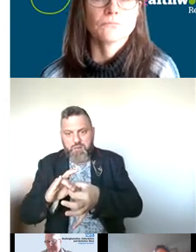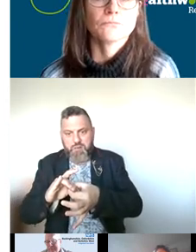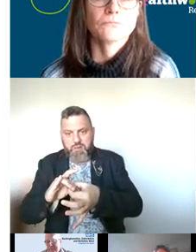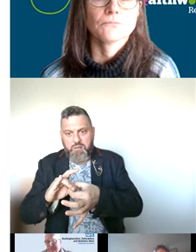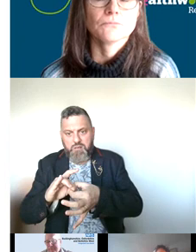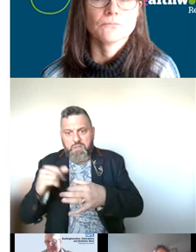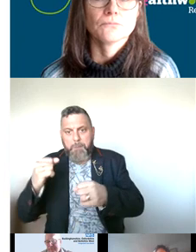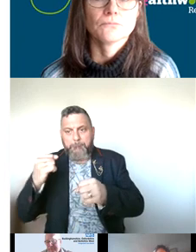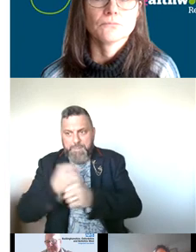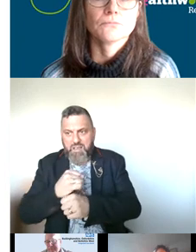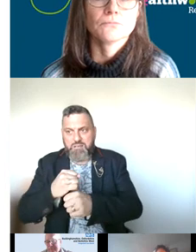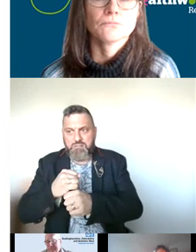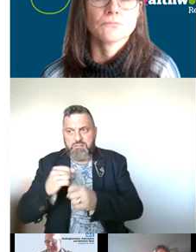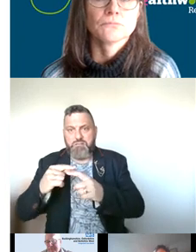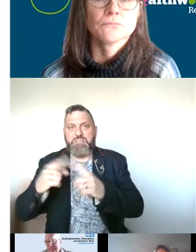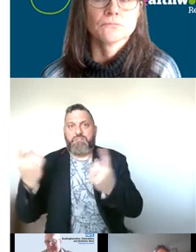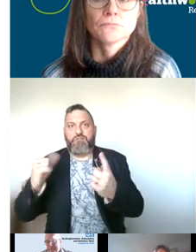are receiving care.